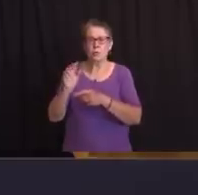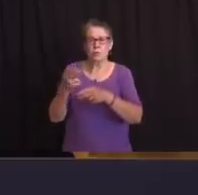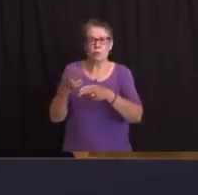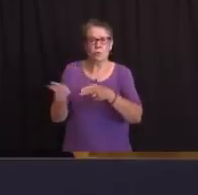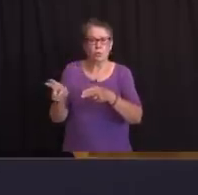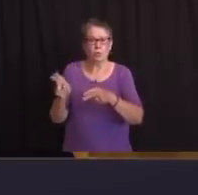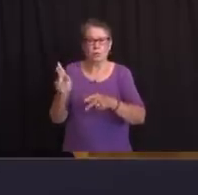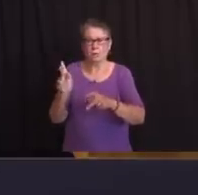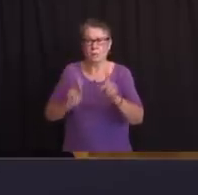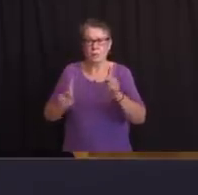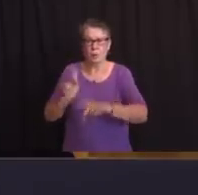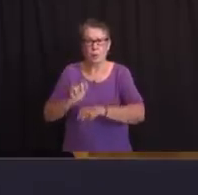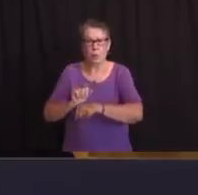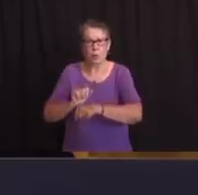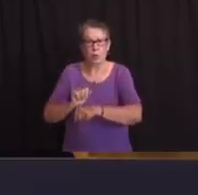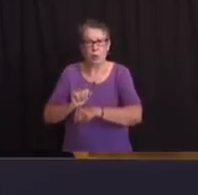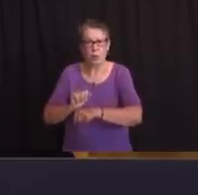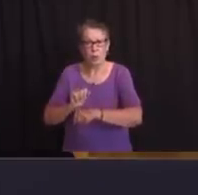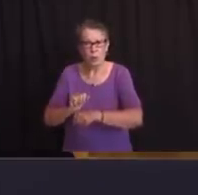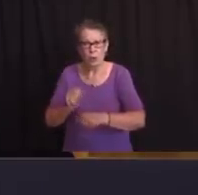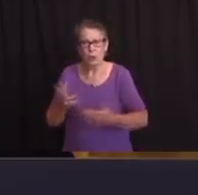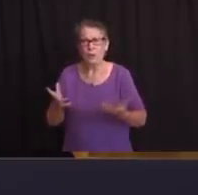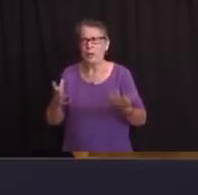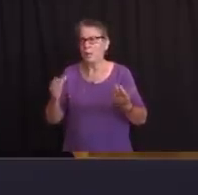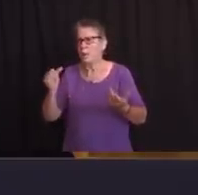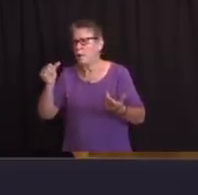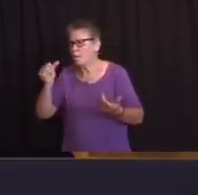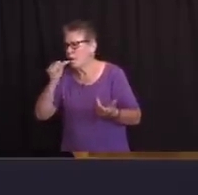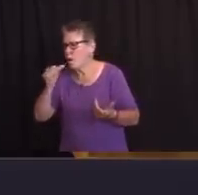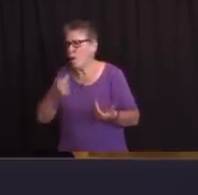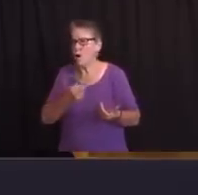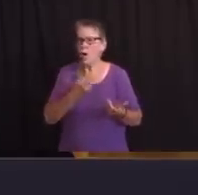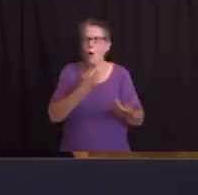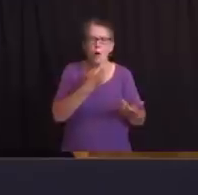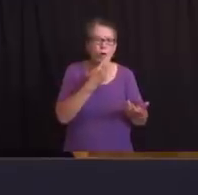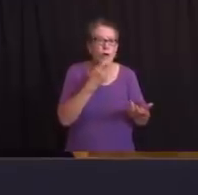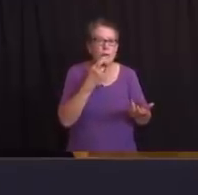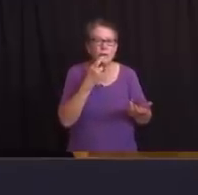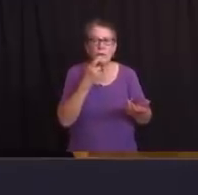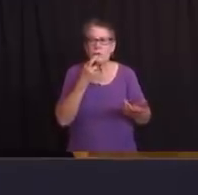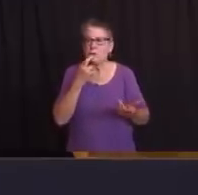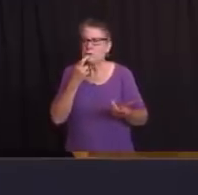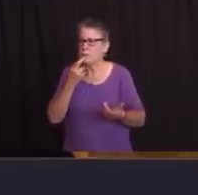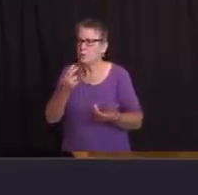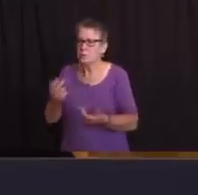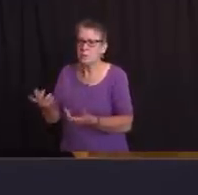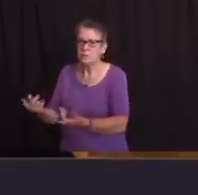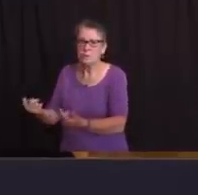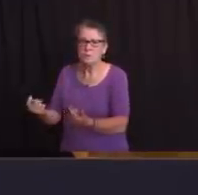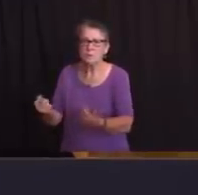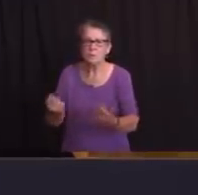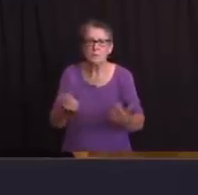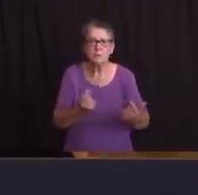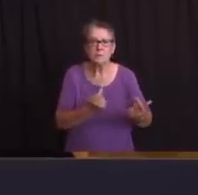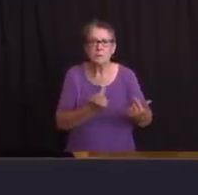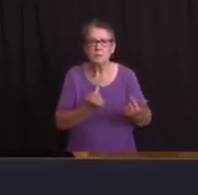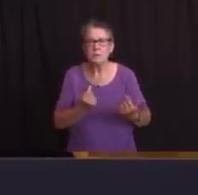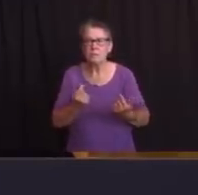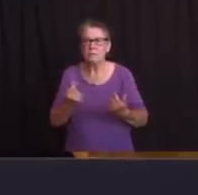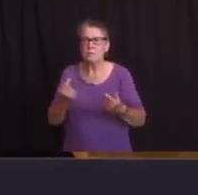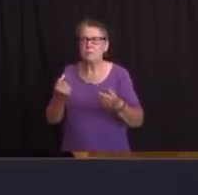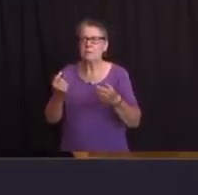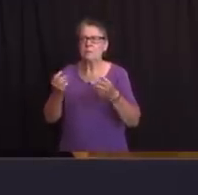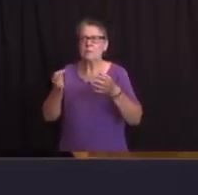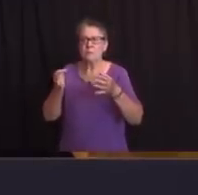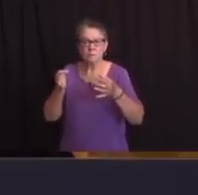businesses, restaurants, bars all the time. The condition is 100% real. I think there's